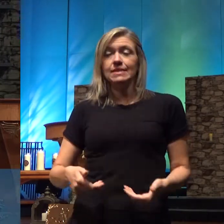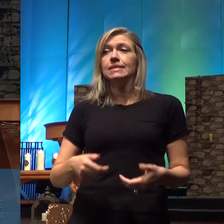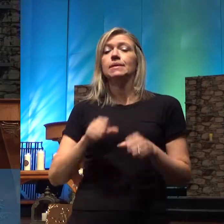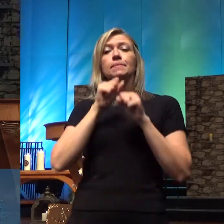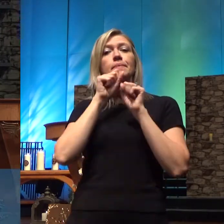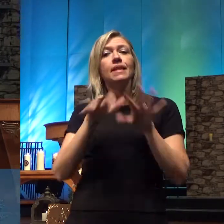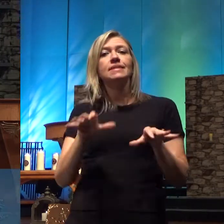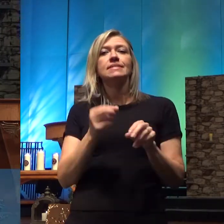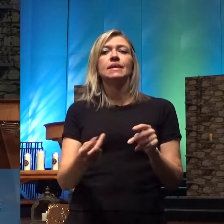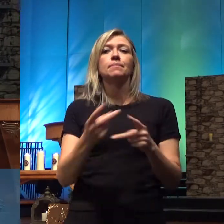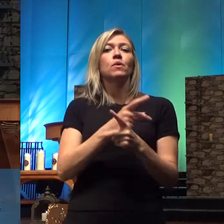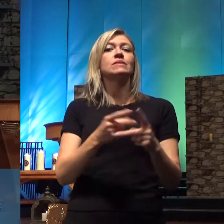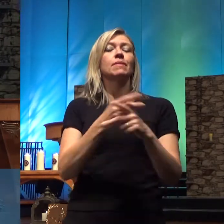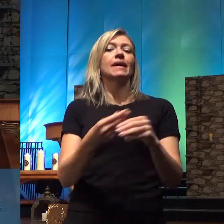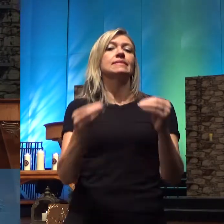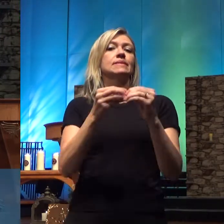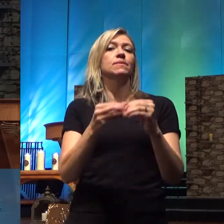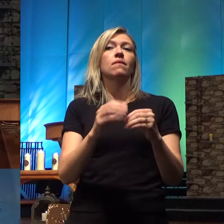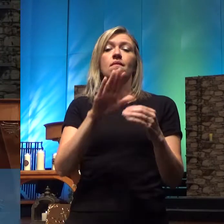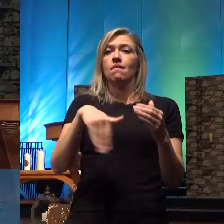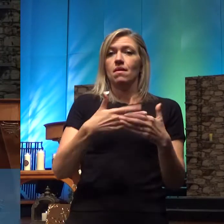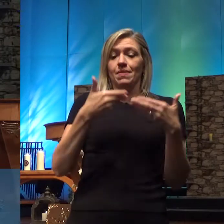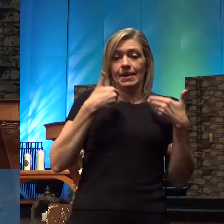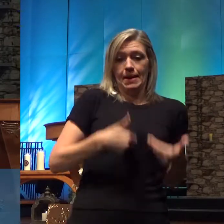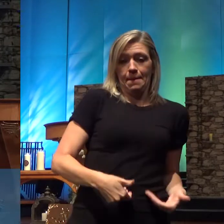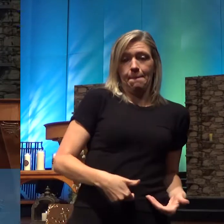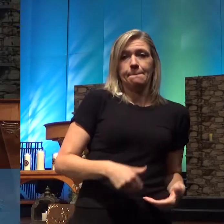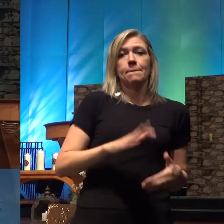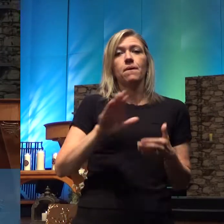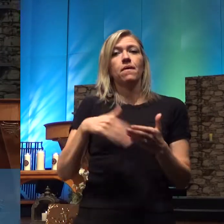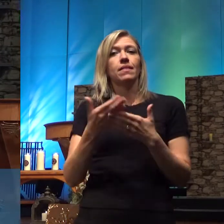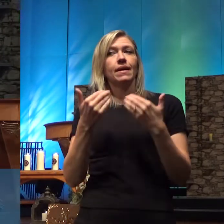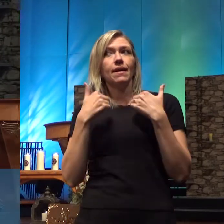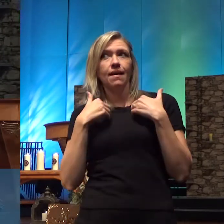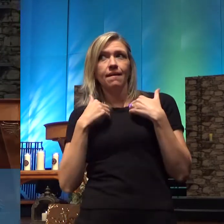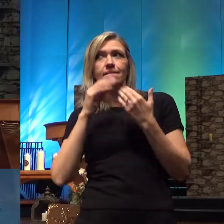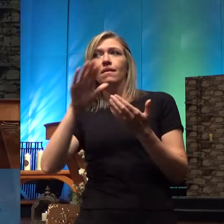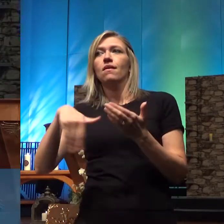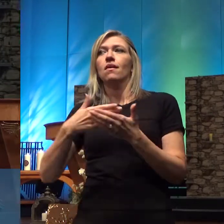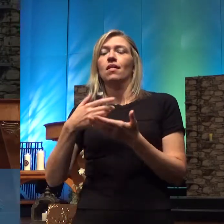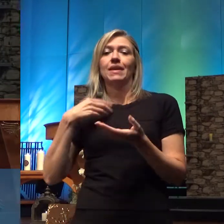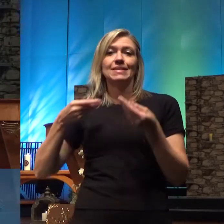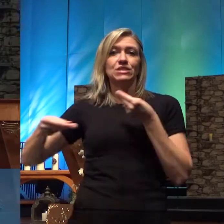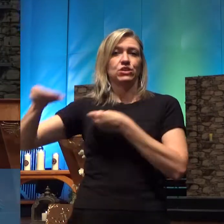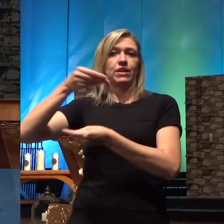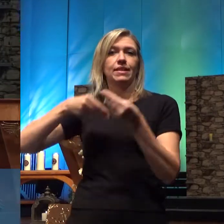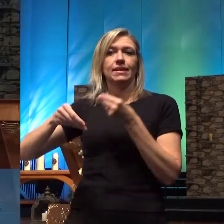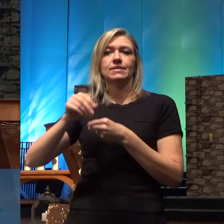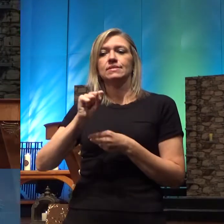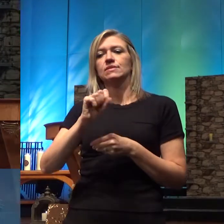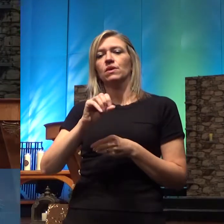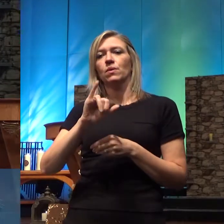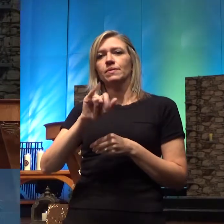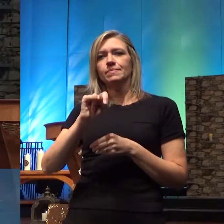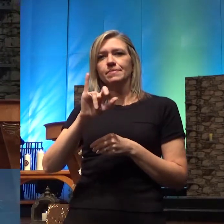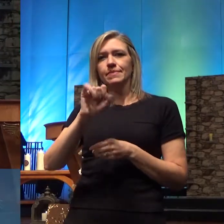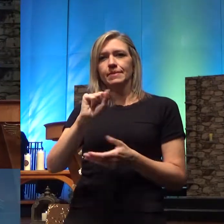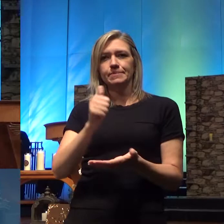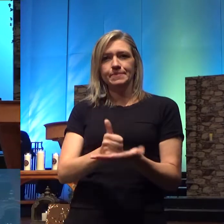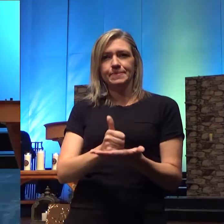me, blesses and multiplies all that I am, all that I have, and all that I circulate. And so it